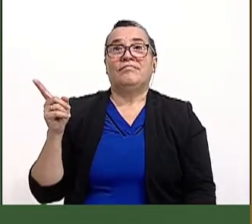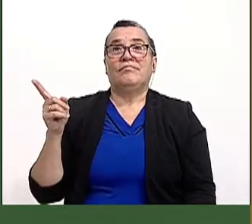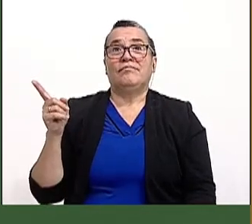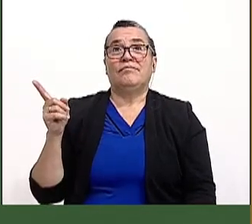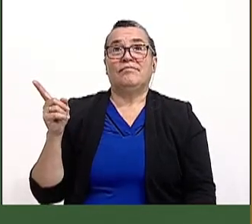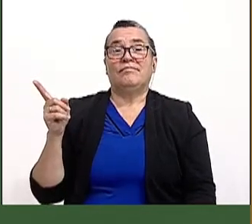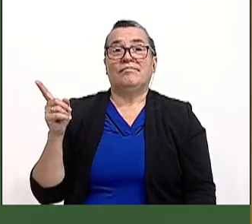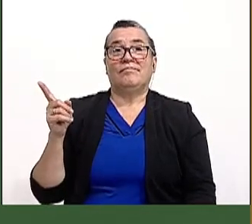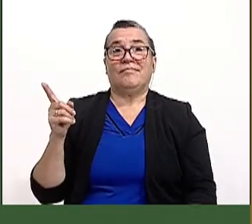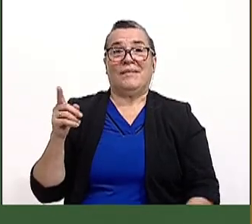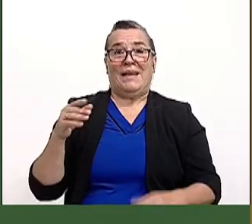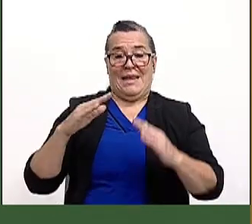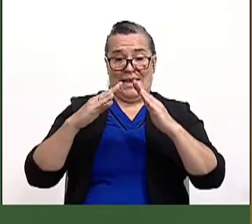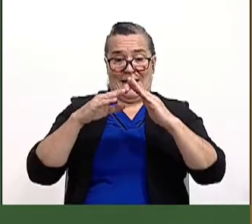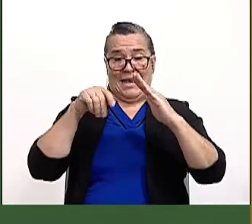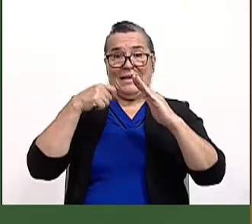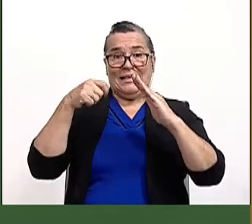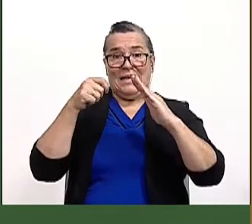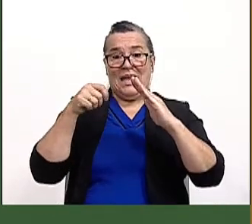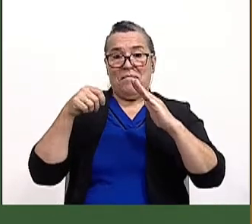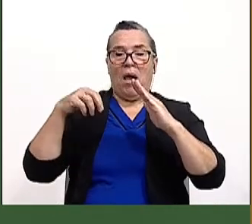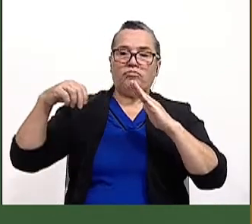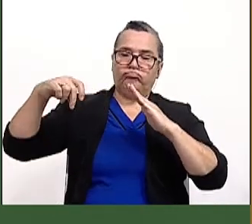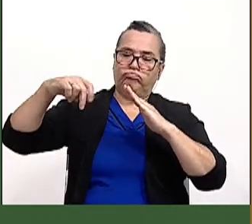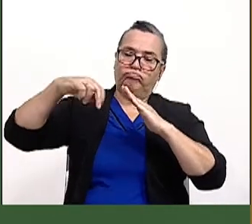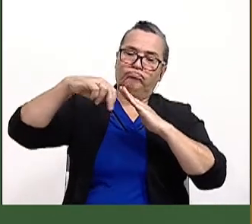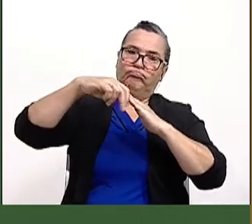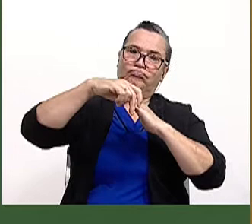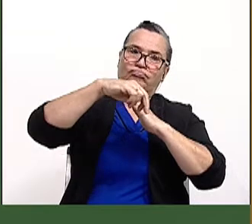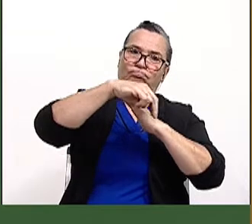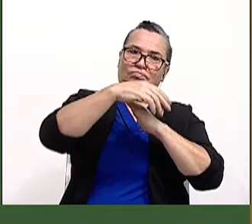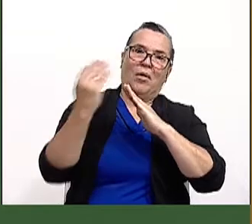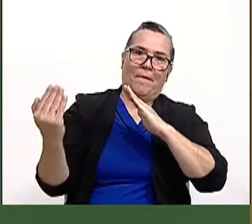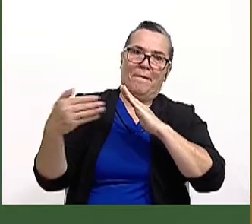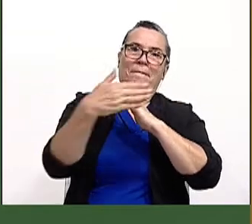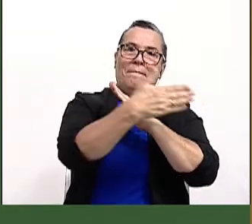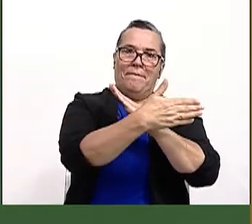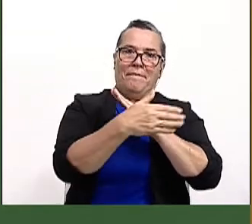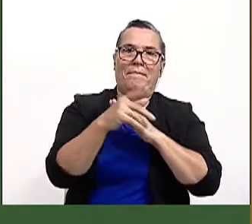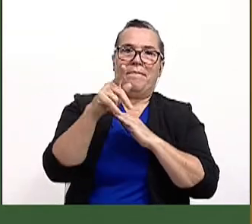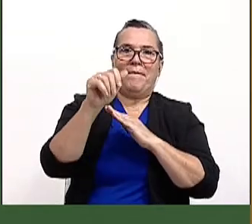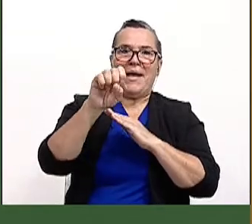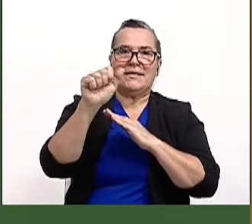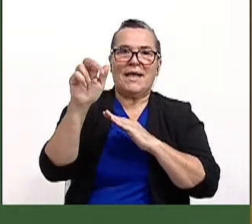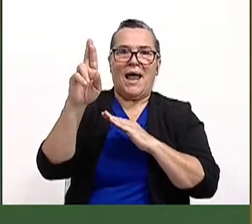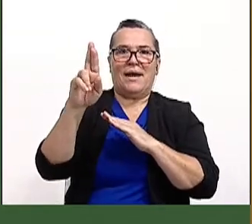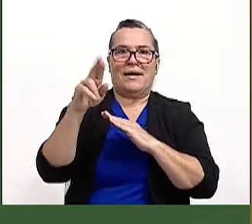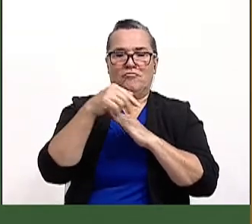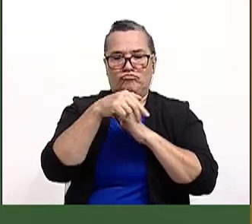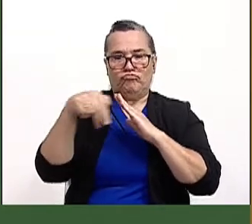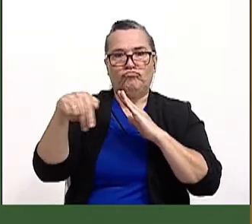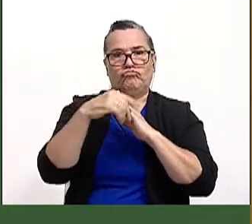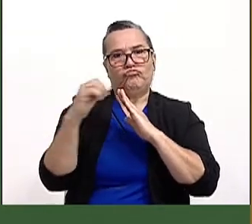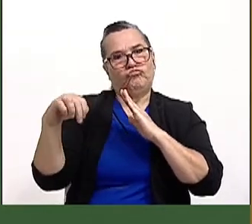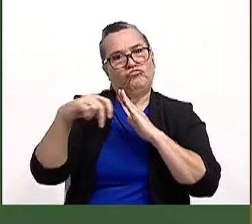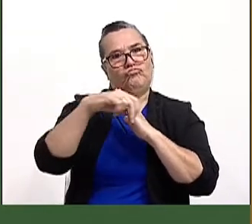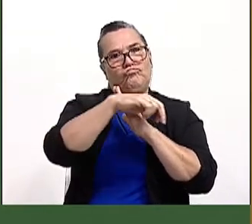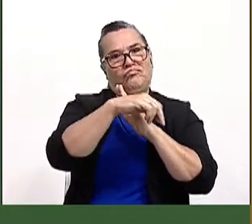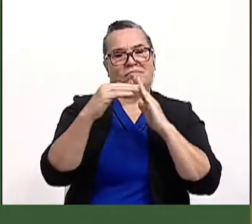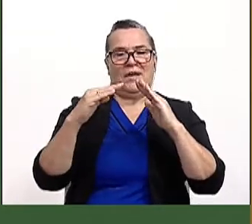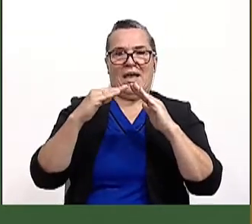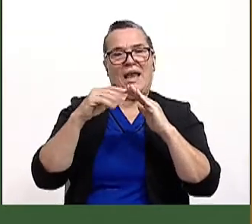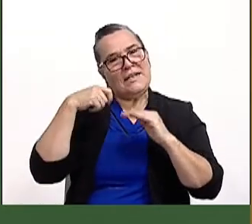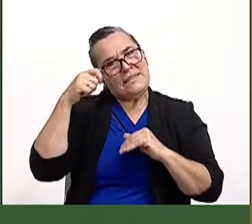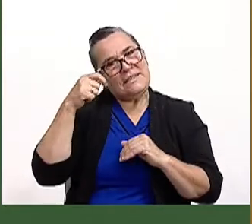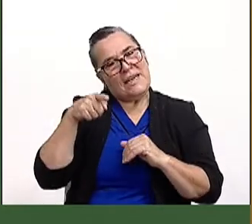Go past the cinema. This is when you are walking and then you go past through different places. In this case, you have to go